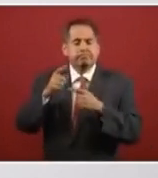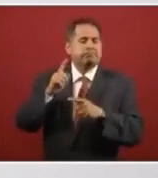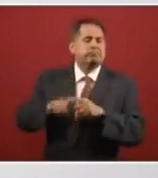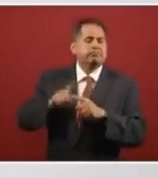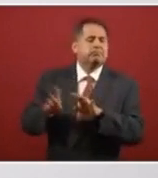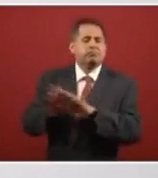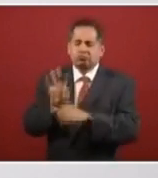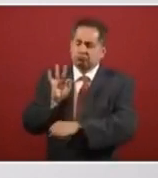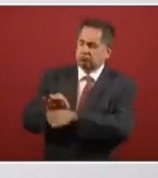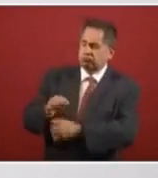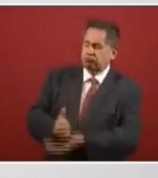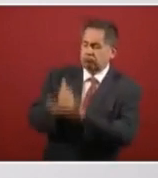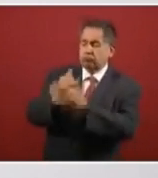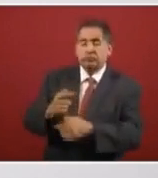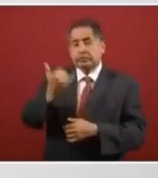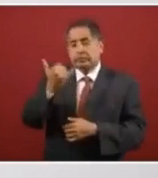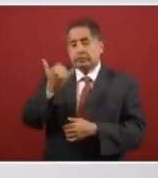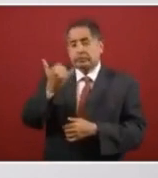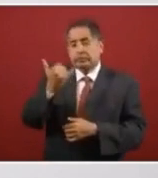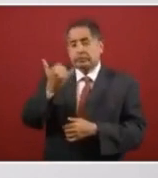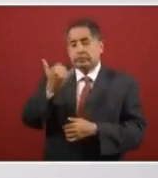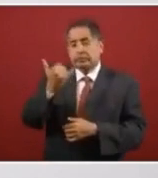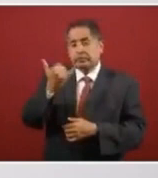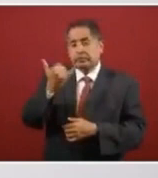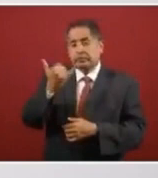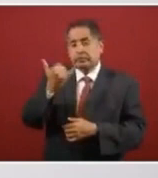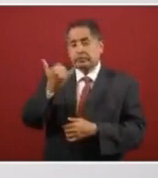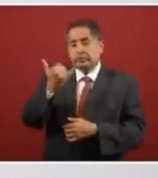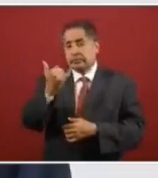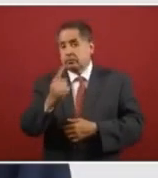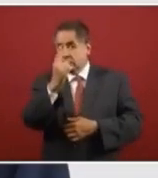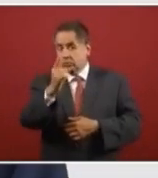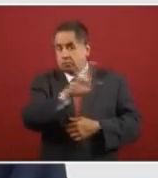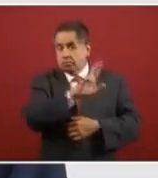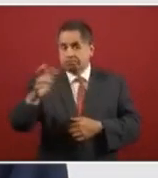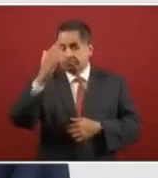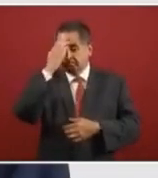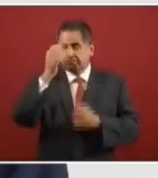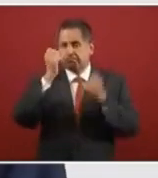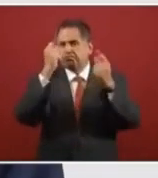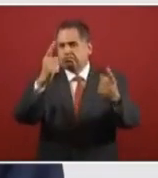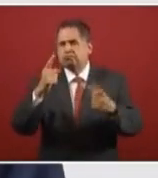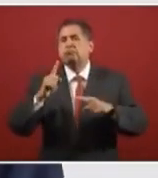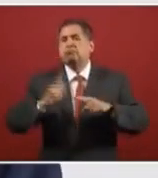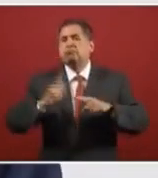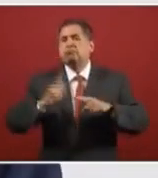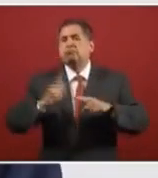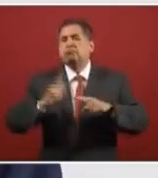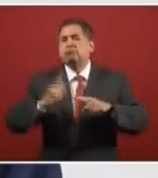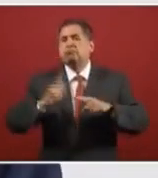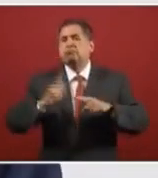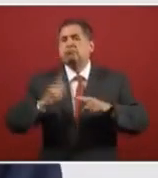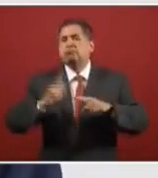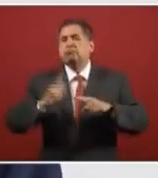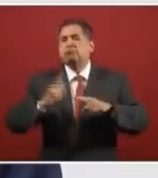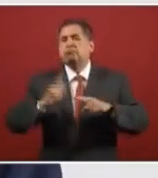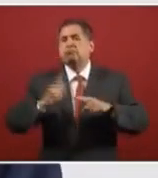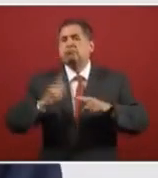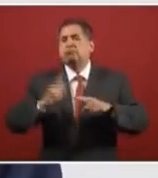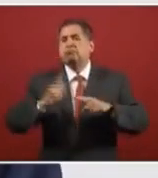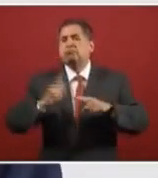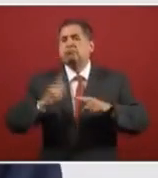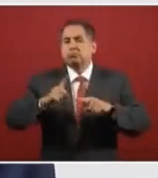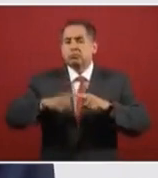in our favor the recognition that we will